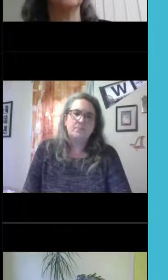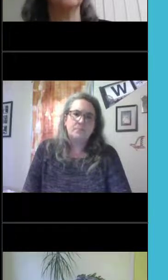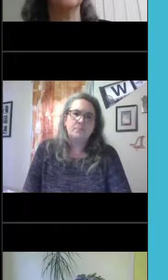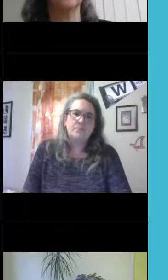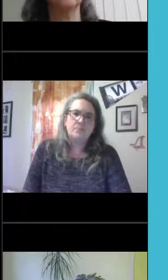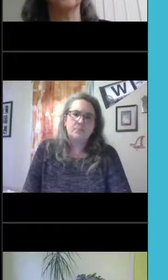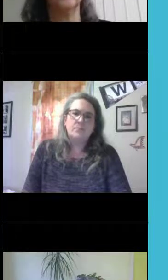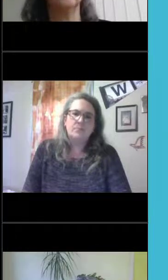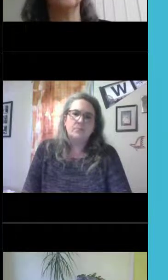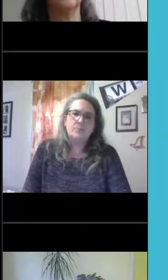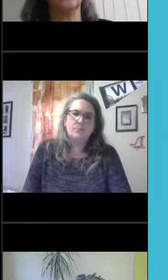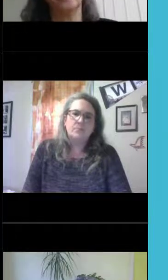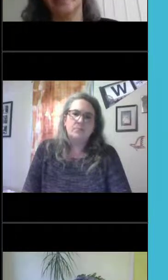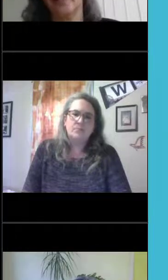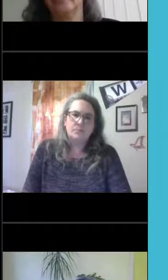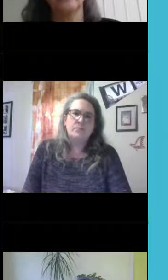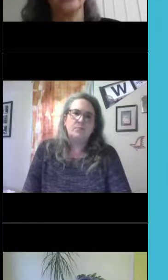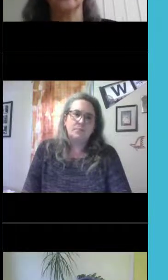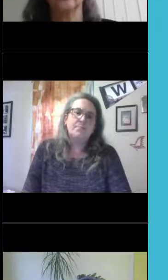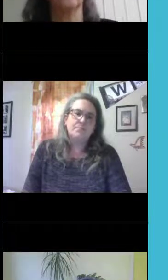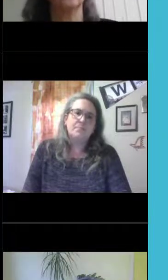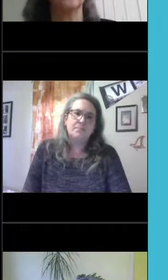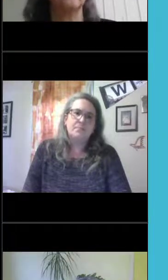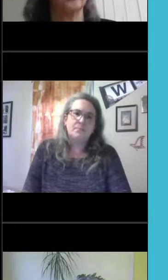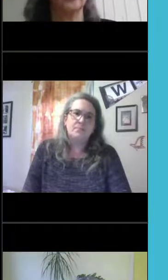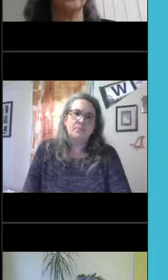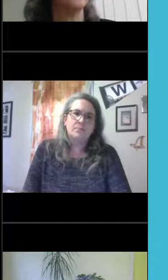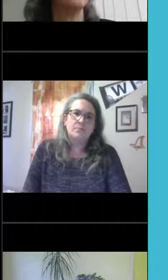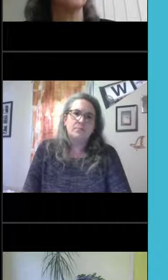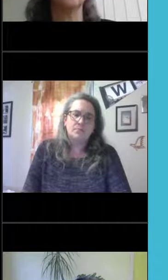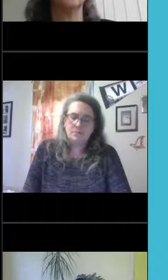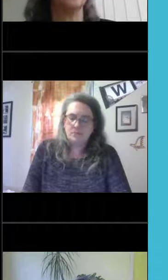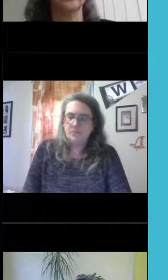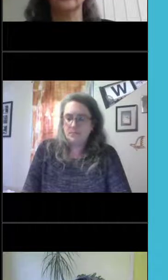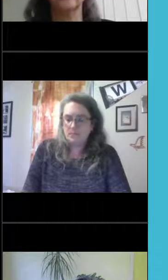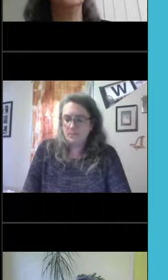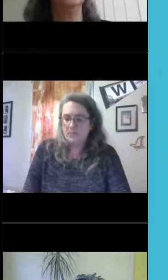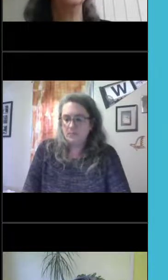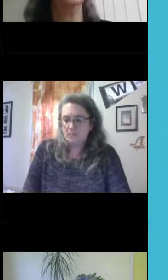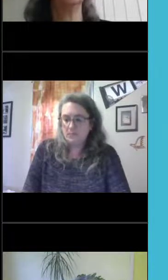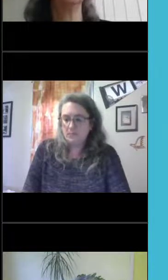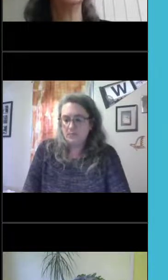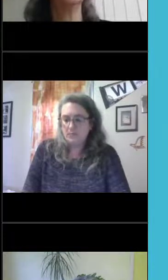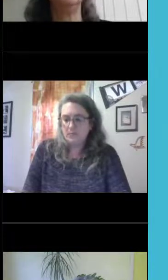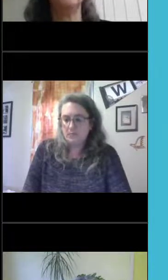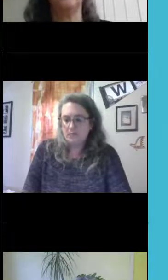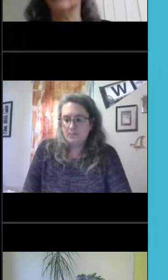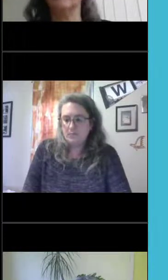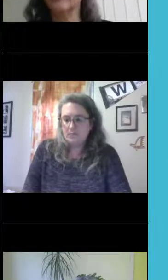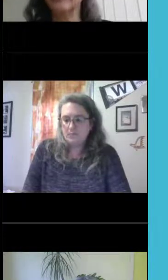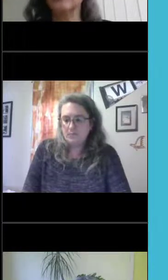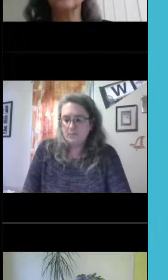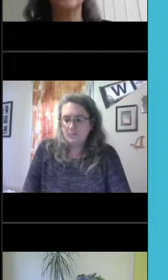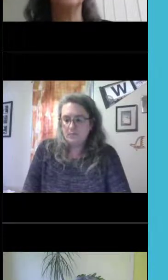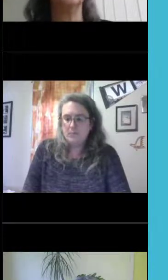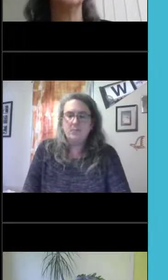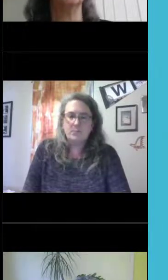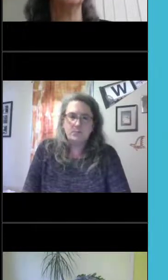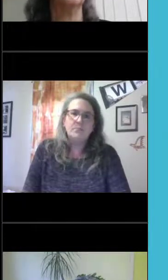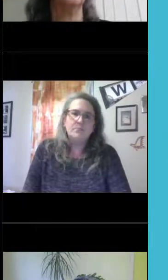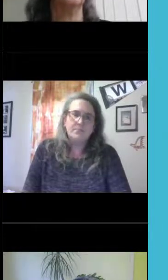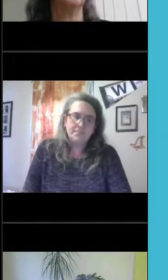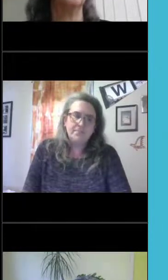they be medical or legal, and that's why we have, right, sexual assault nurse examiners in some hospitals, and why we need to have advocates,